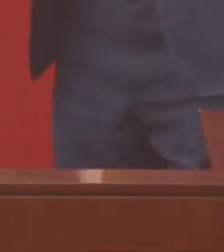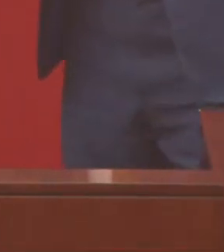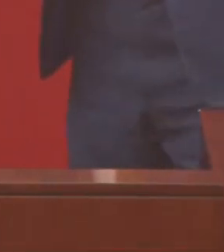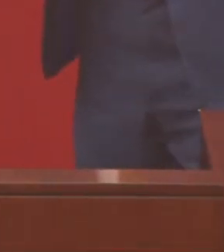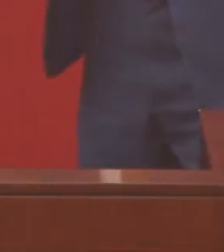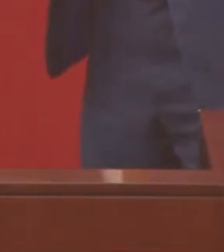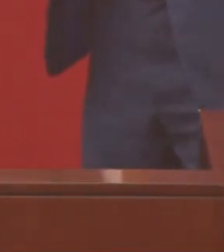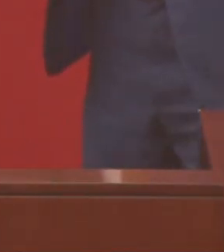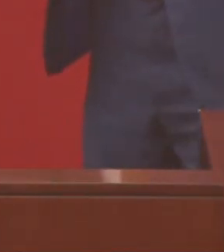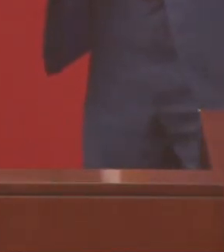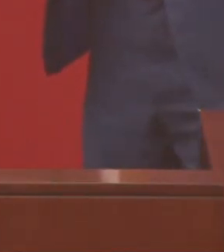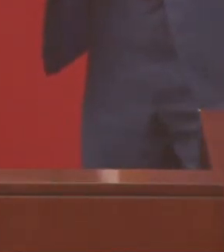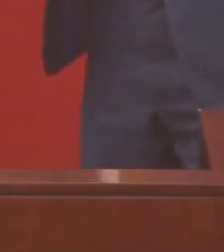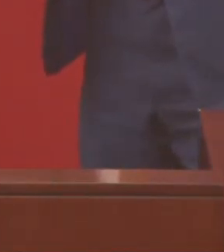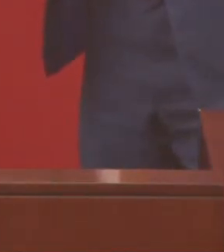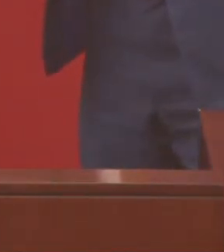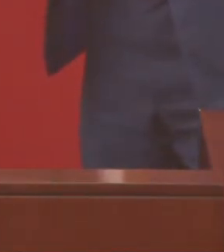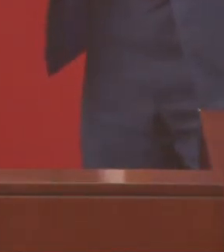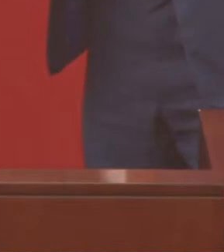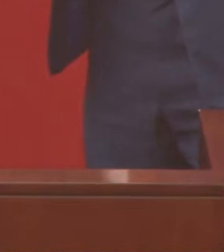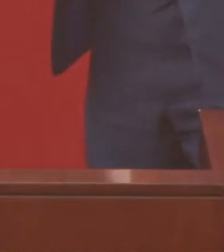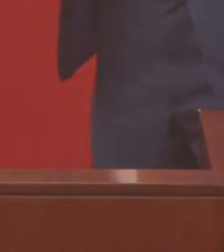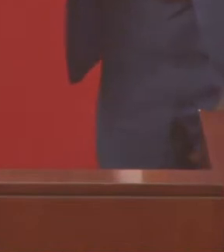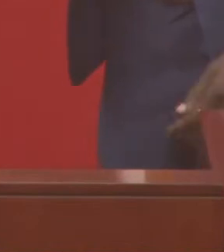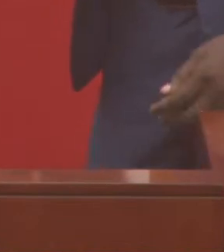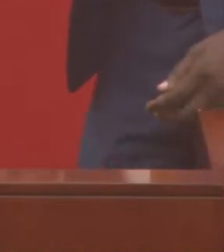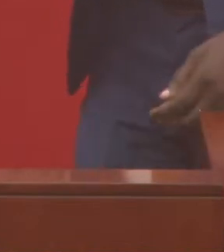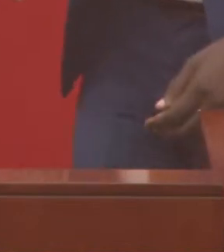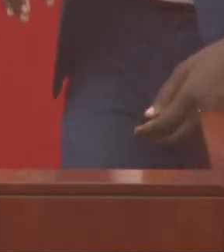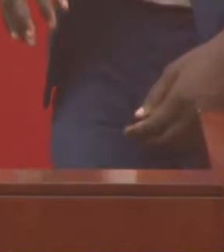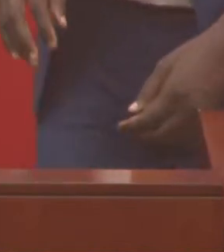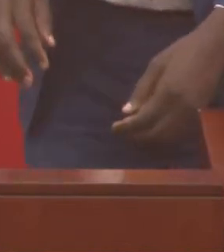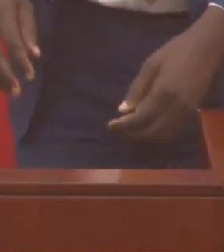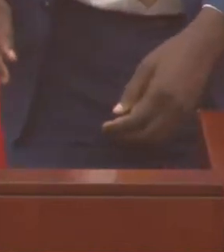very active member of Parliament,